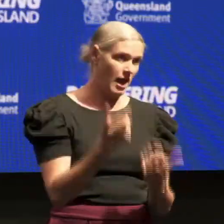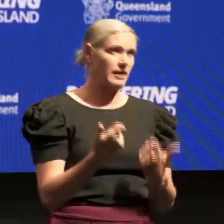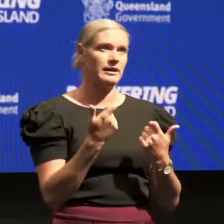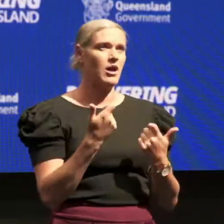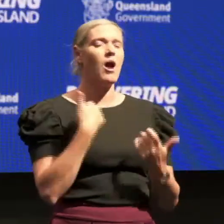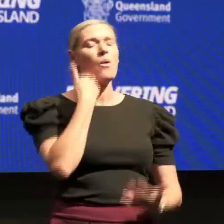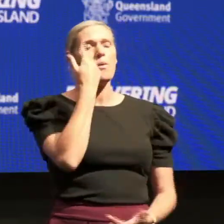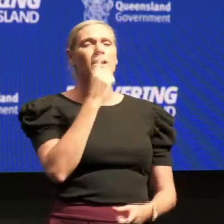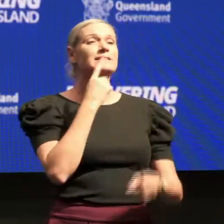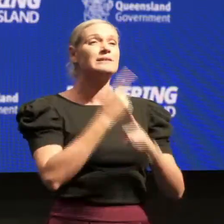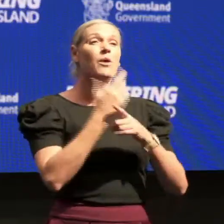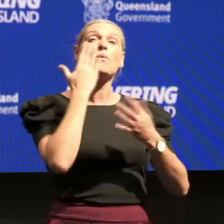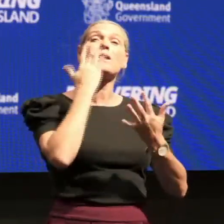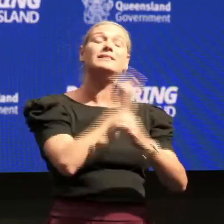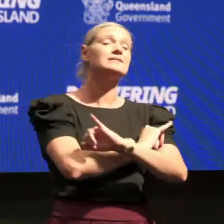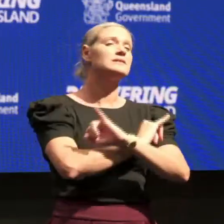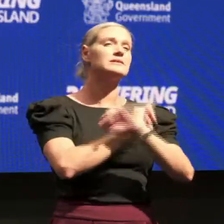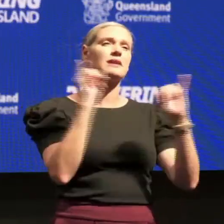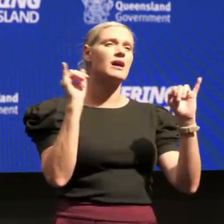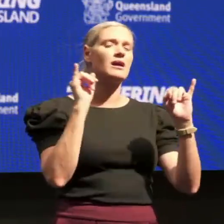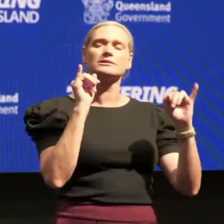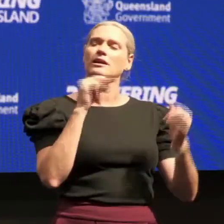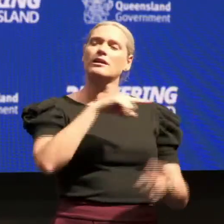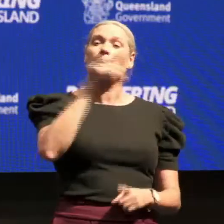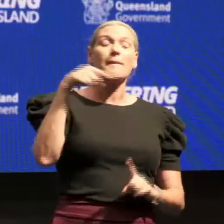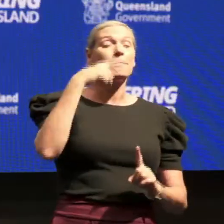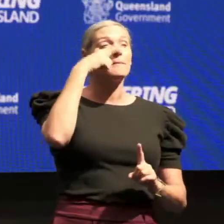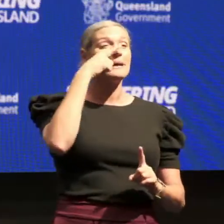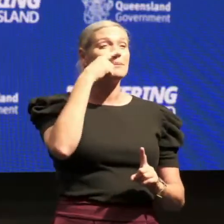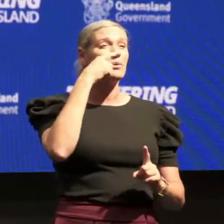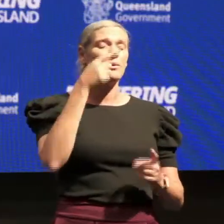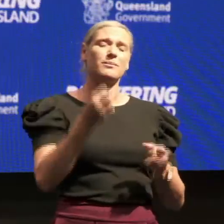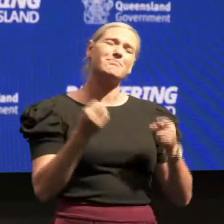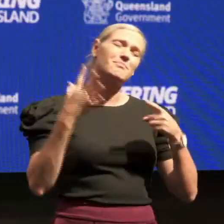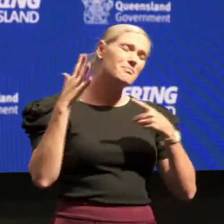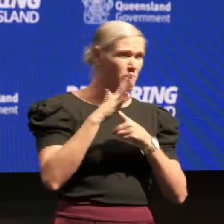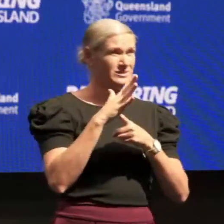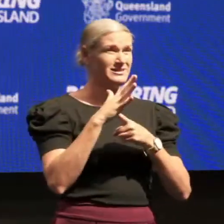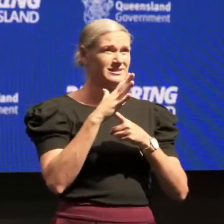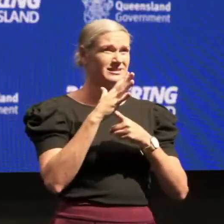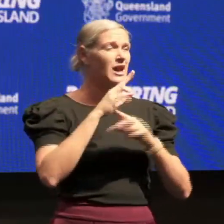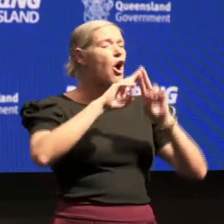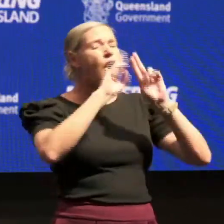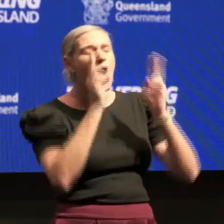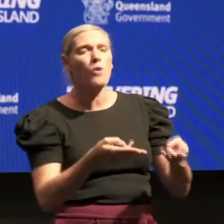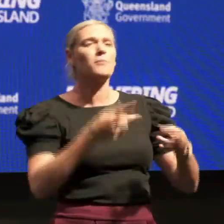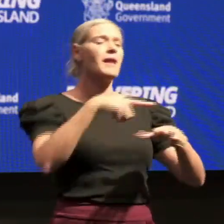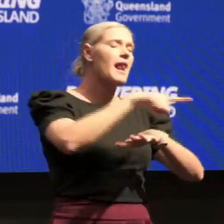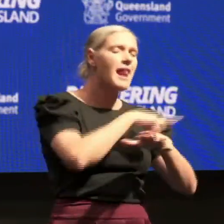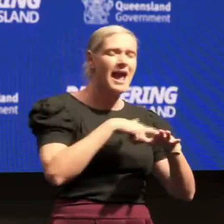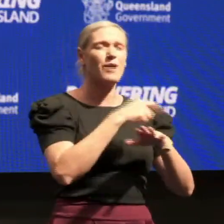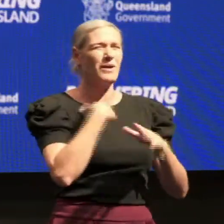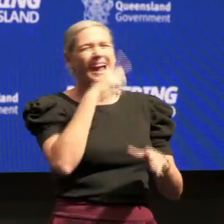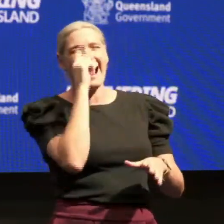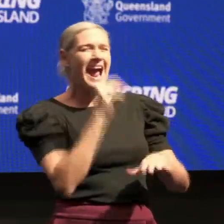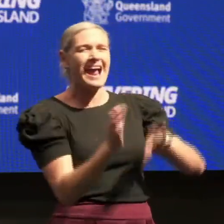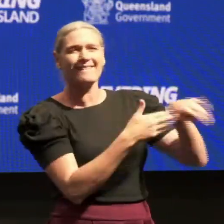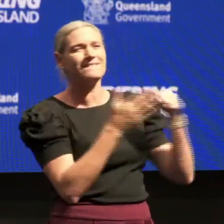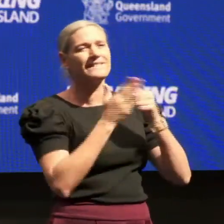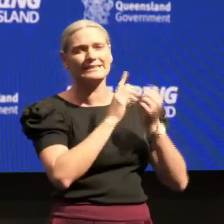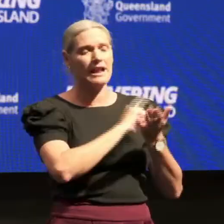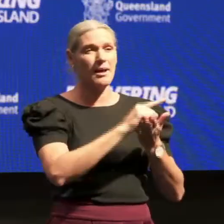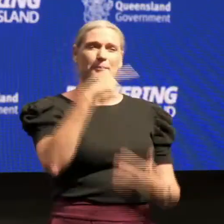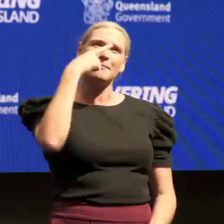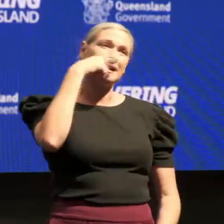say, in a disaster, it's people that come first, and property can be replaced, people can't, and